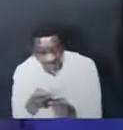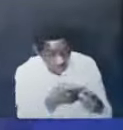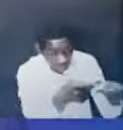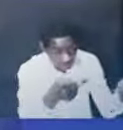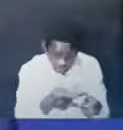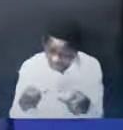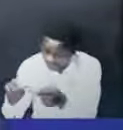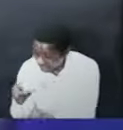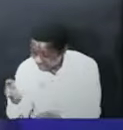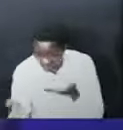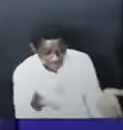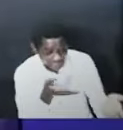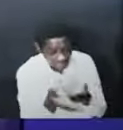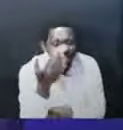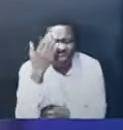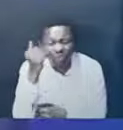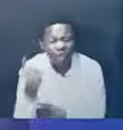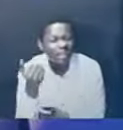they were